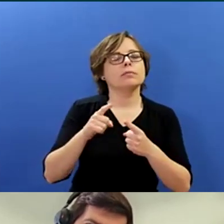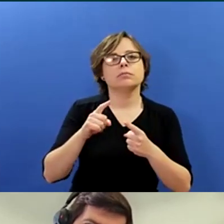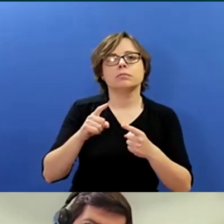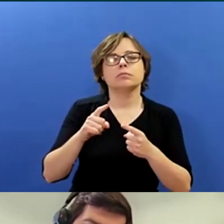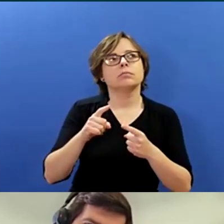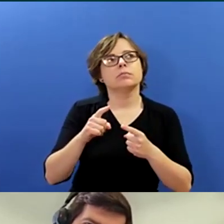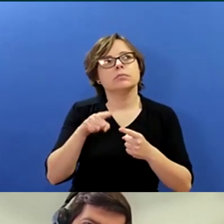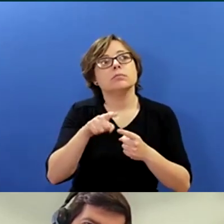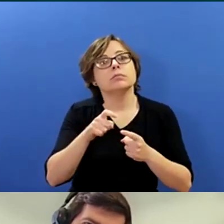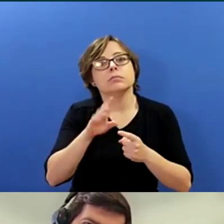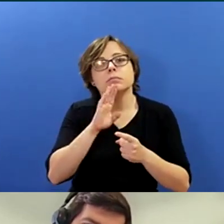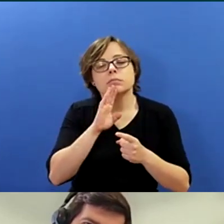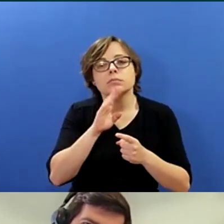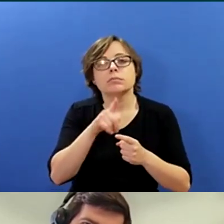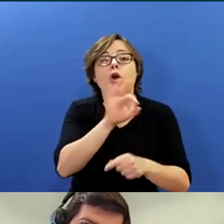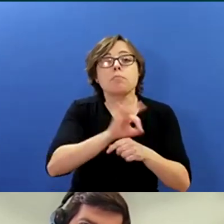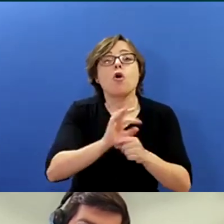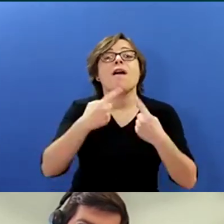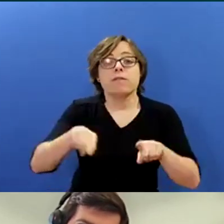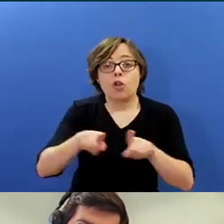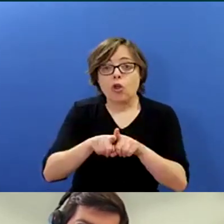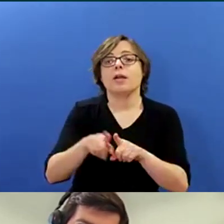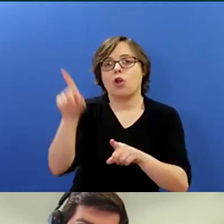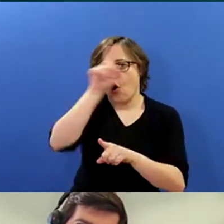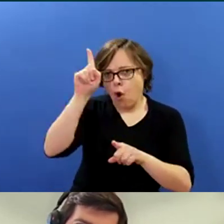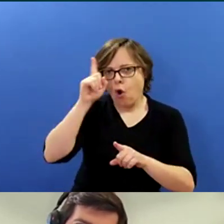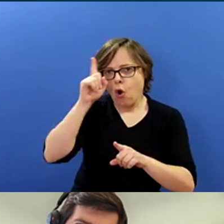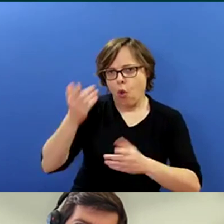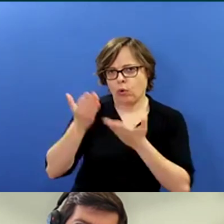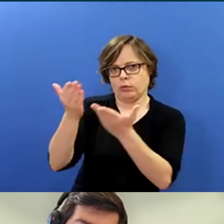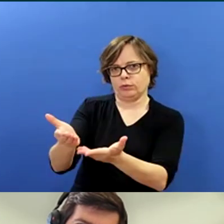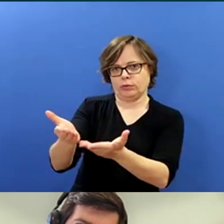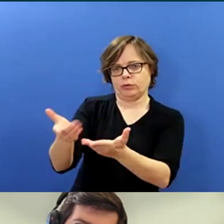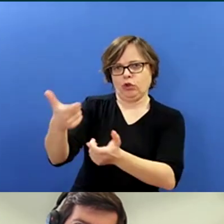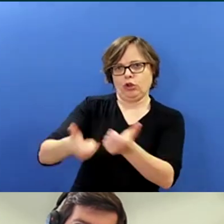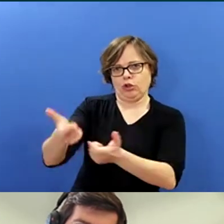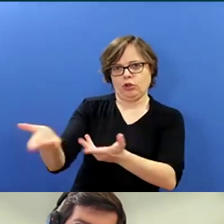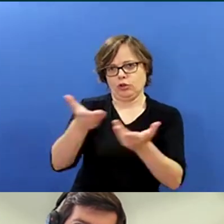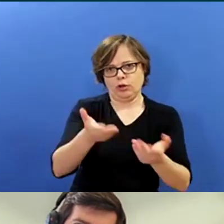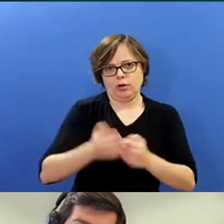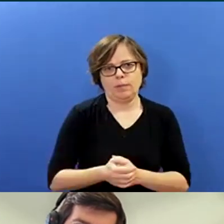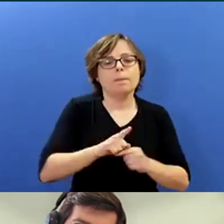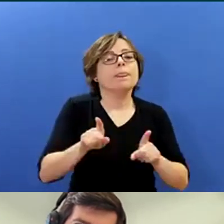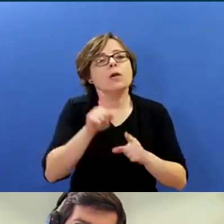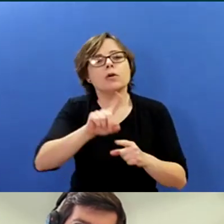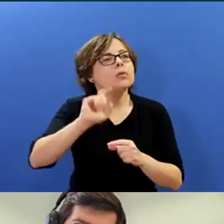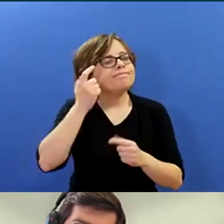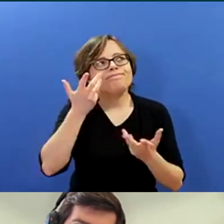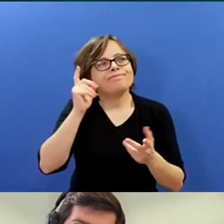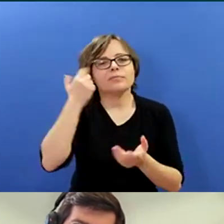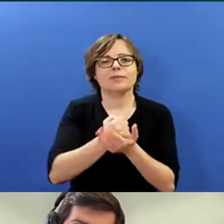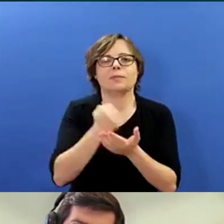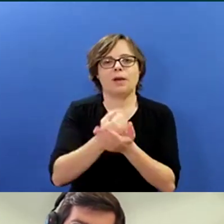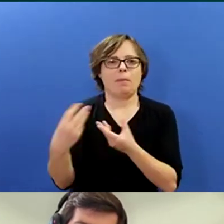I consider to be also crucial regarding participation is the question how to, and that was discussed